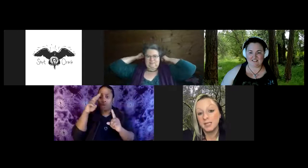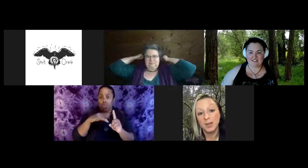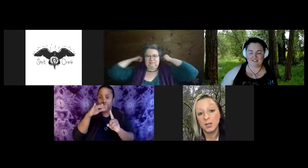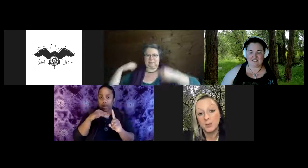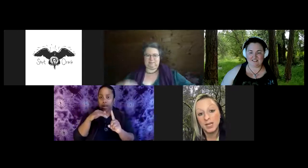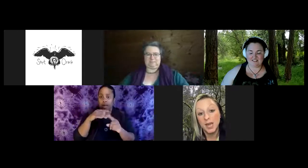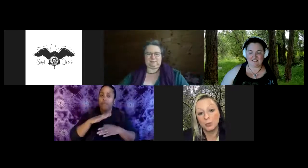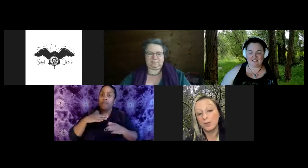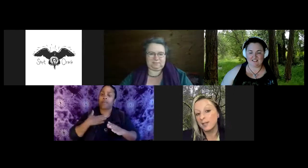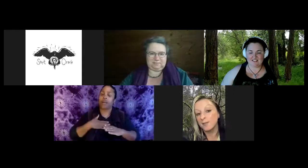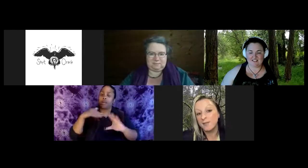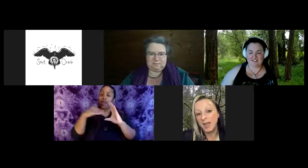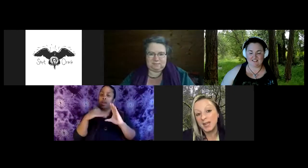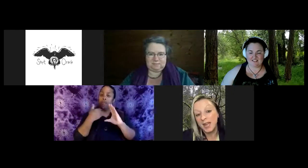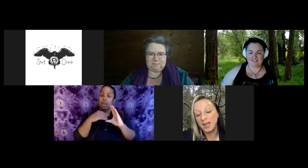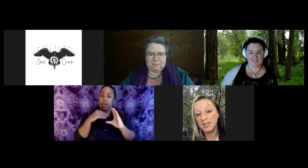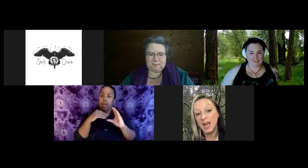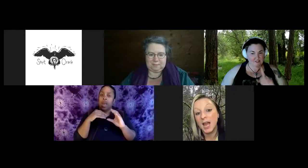please email me at